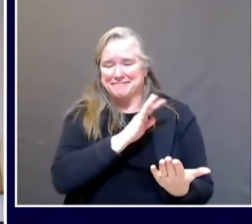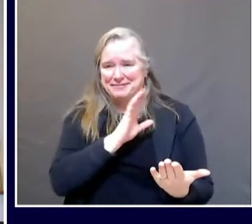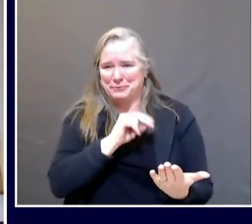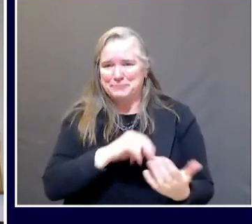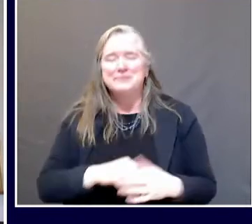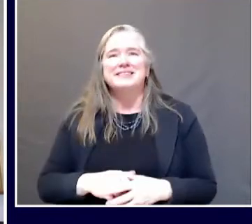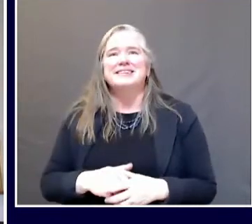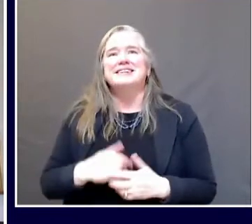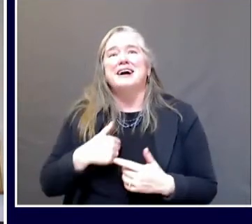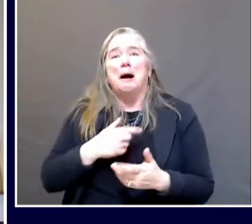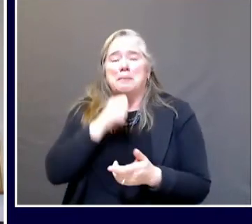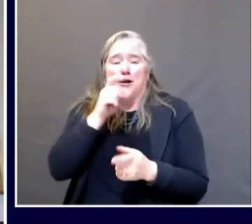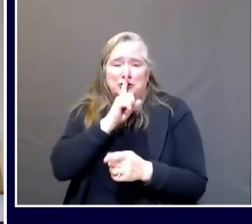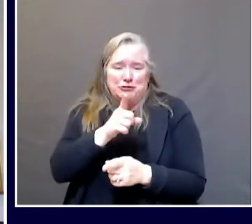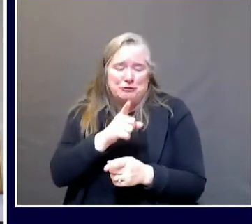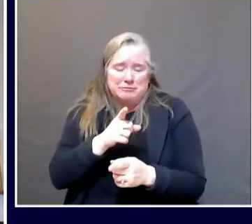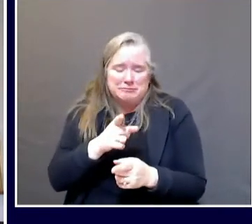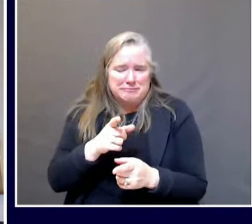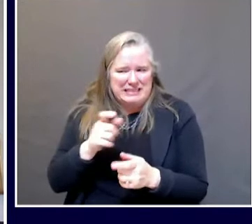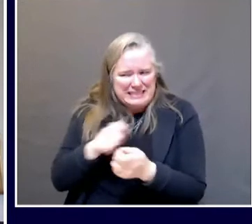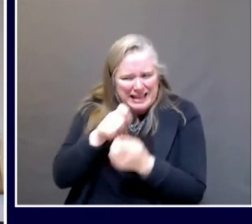you. Well, I